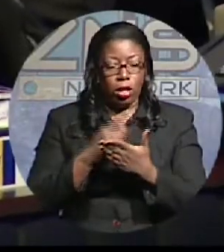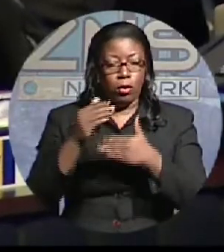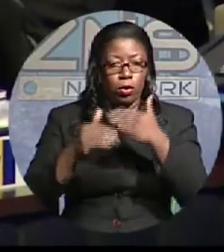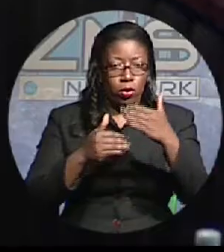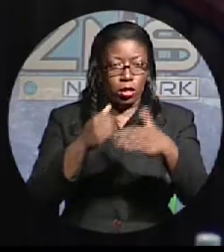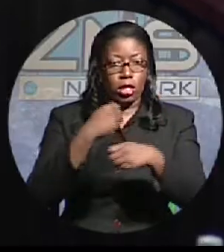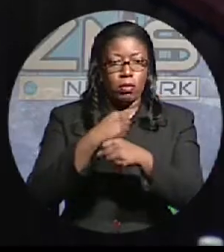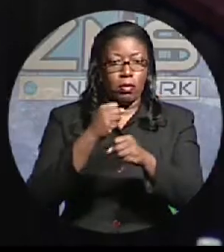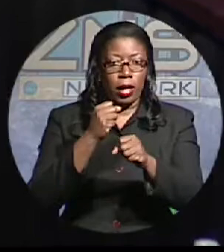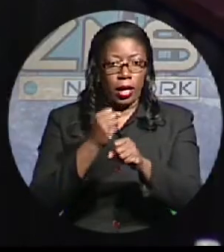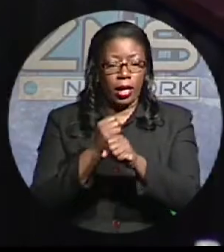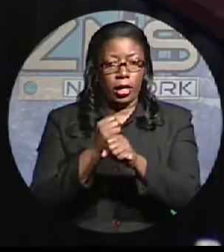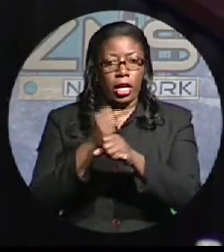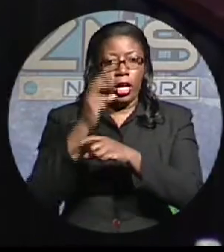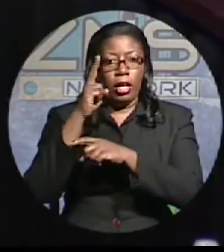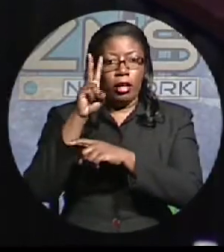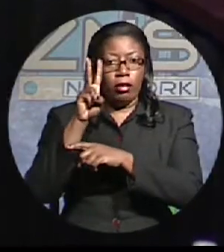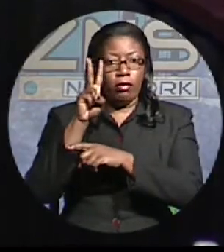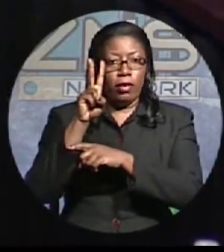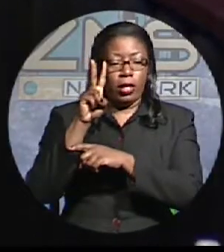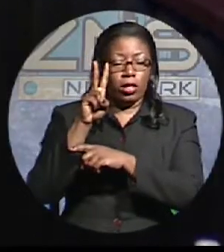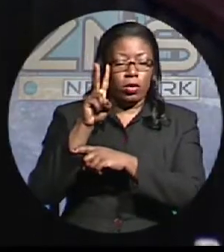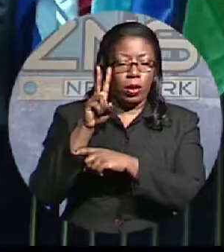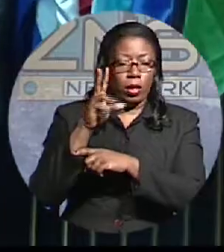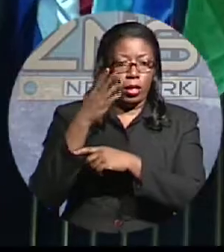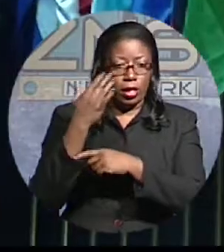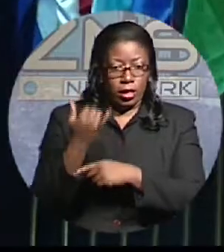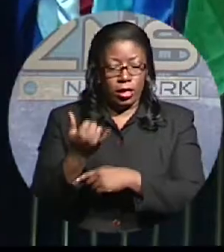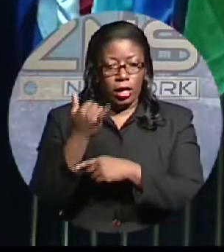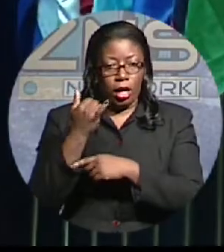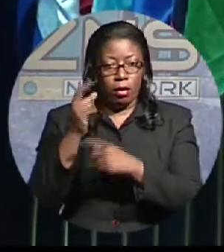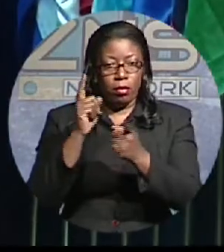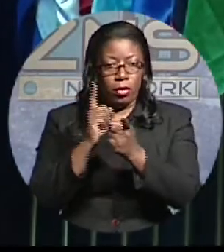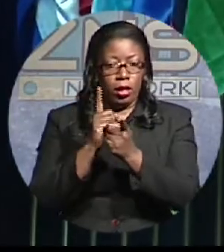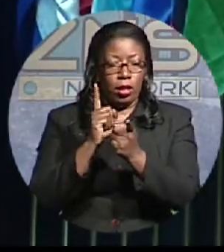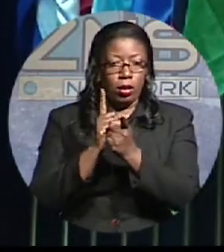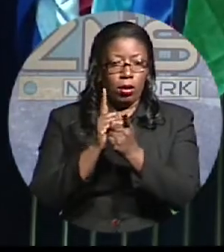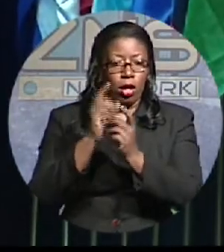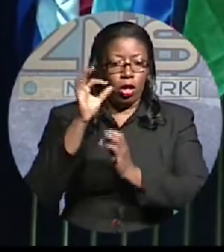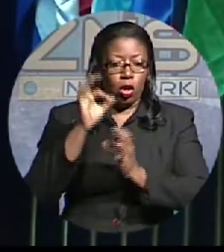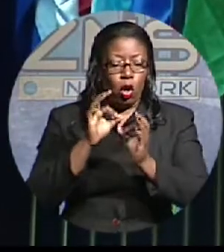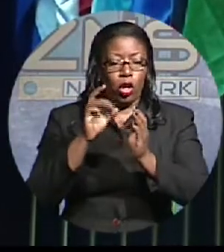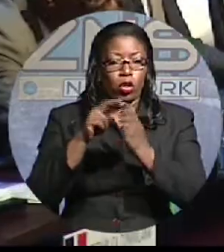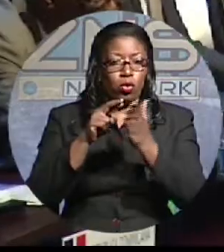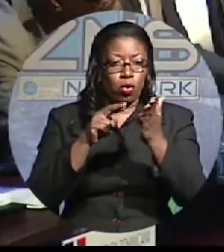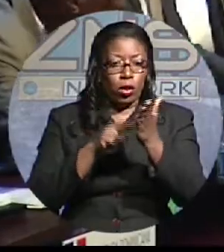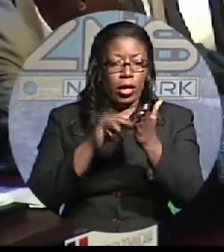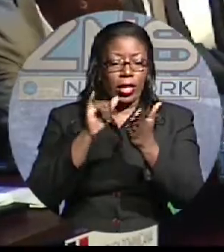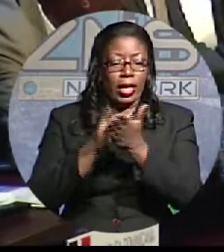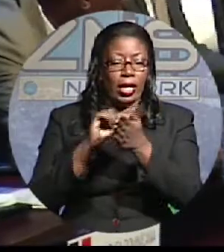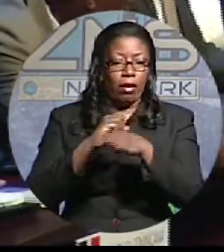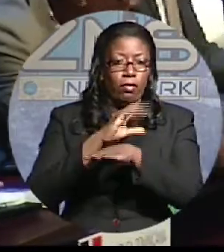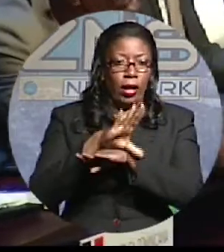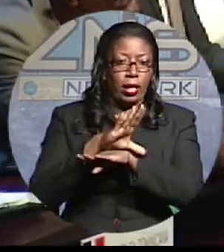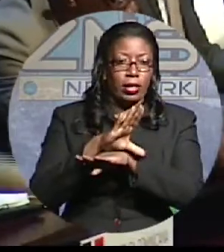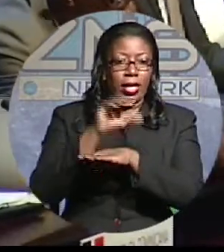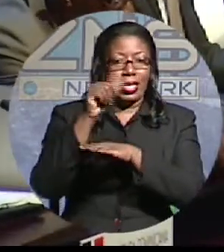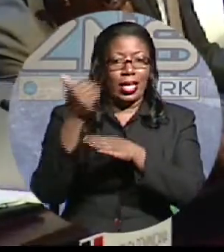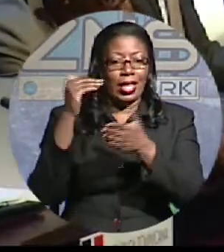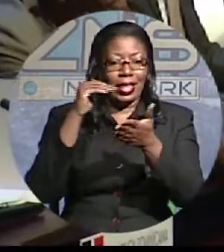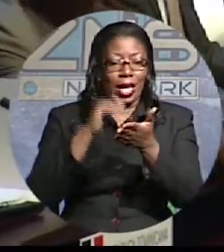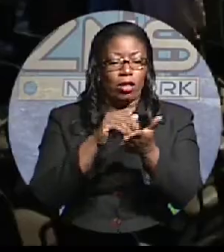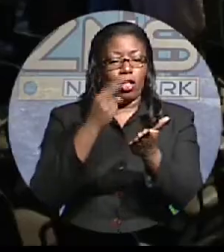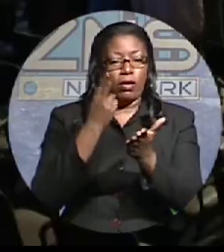made. Venezuela is now mediating the issue of the Dominican Republic's court ruling that affects the future of tens of thousands